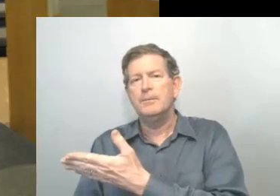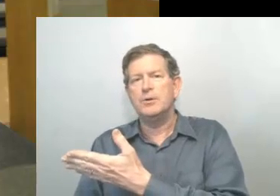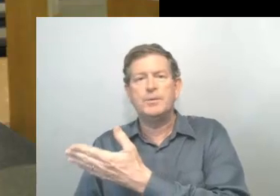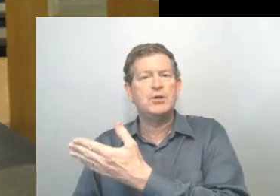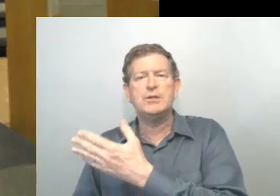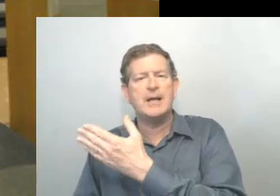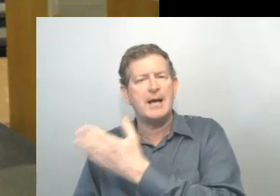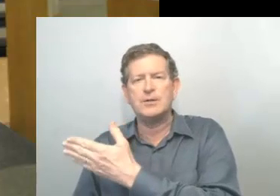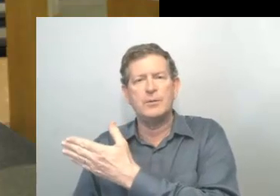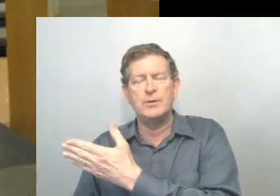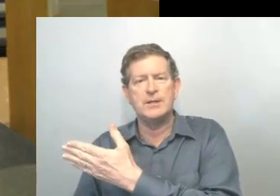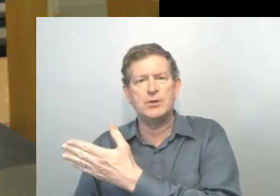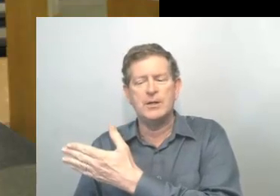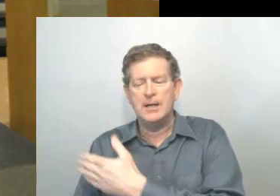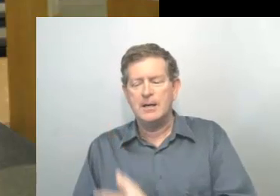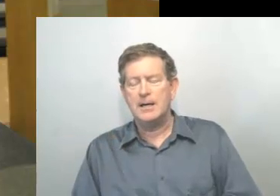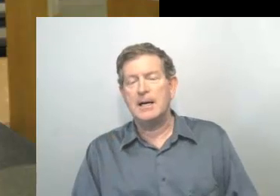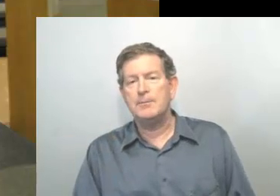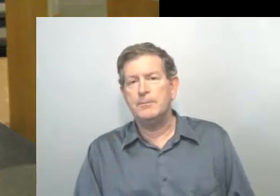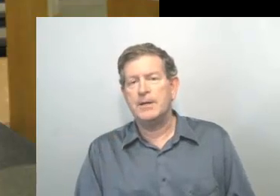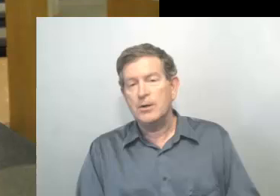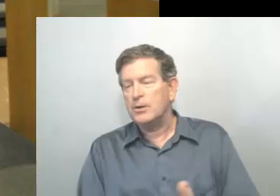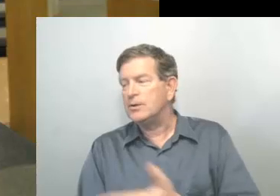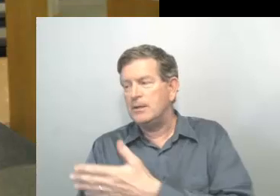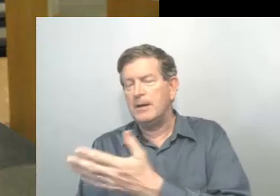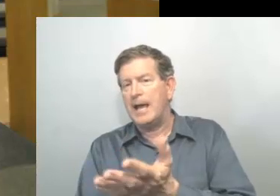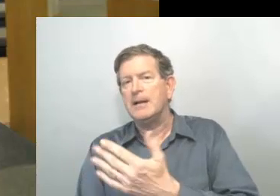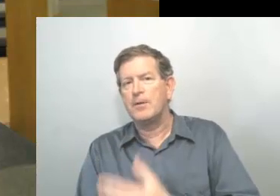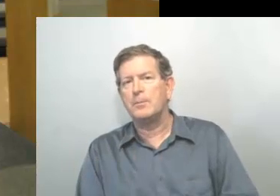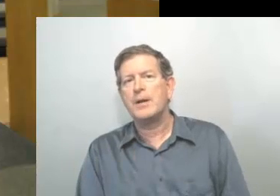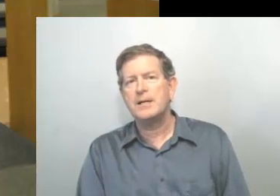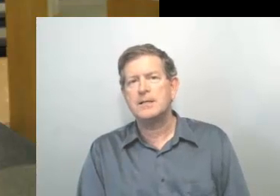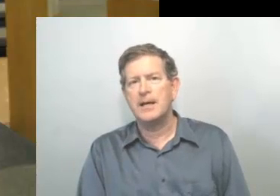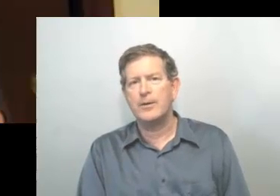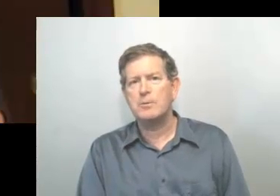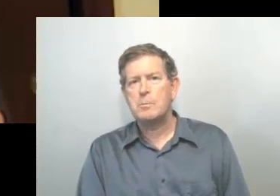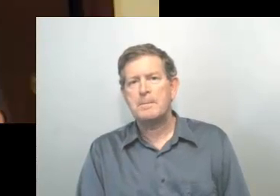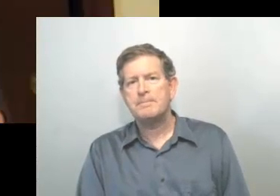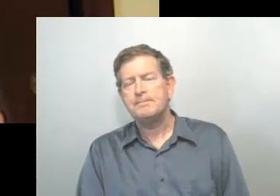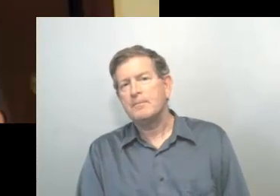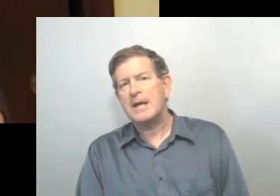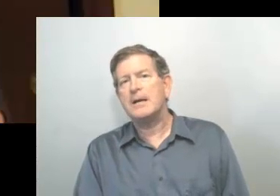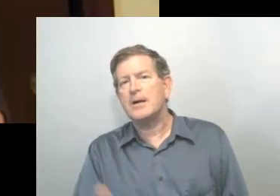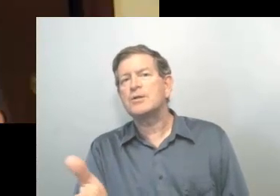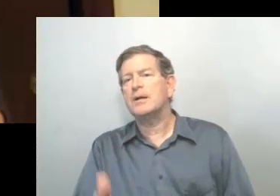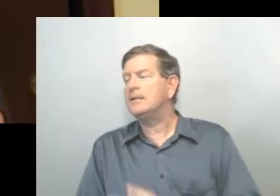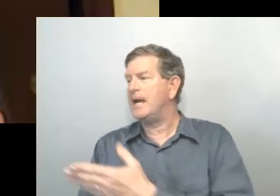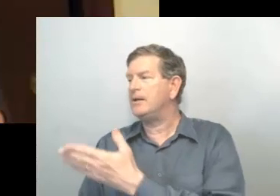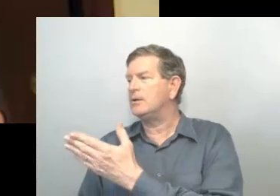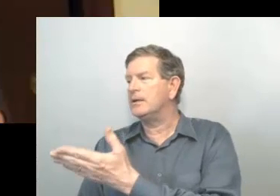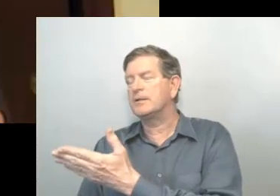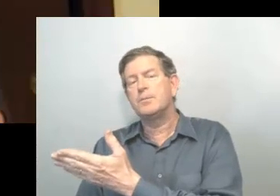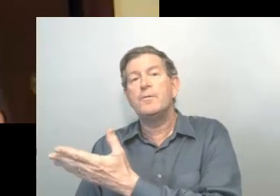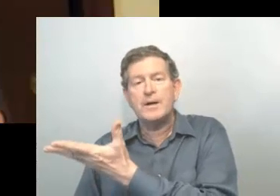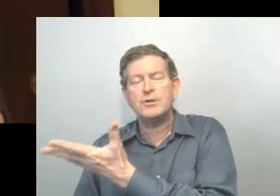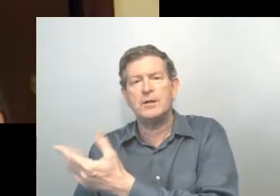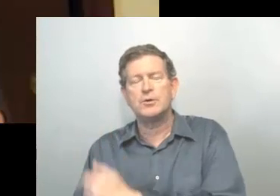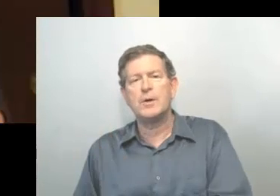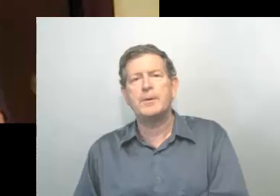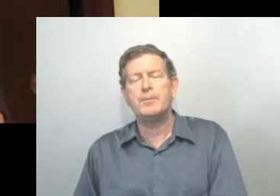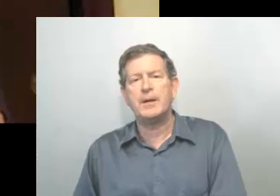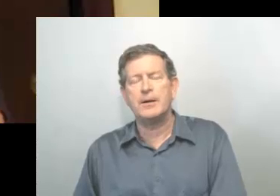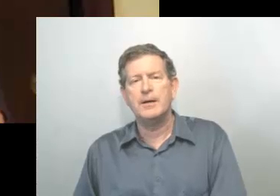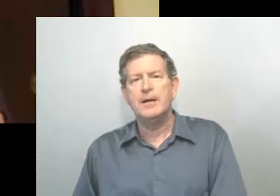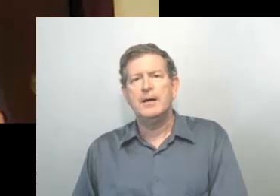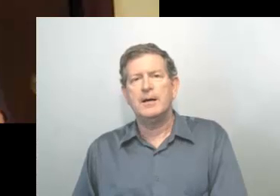here, but she's an excellent musician. But here you see 8 of them playing together. And our son Daniel is a